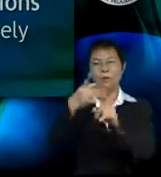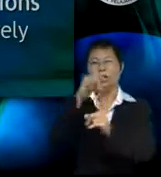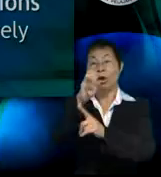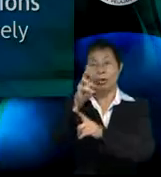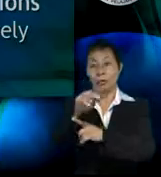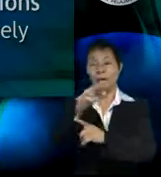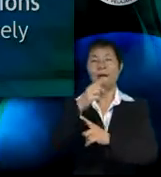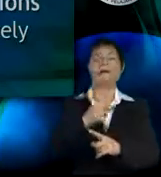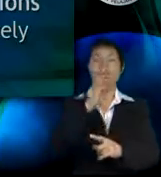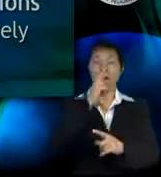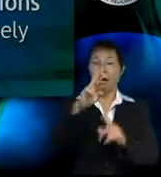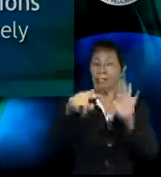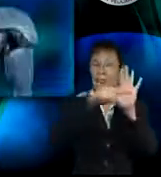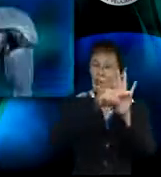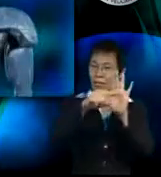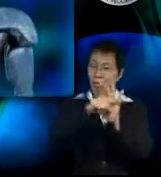Non-metals are negative charged.